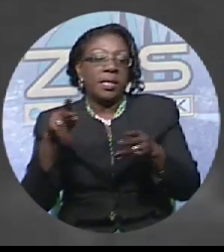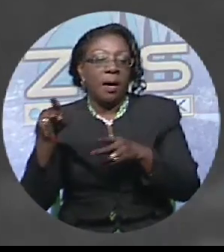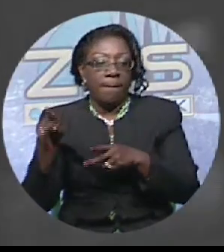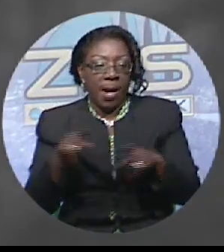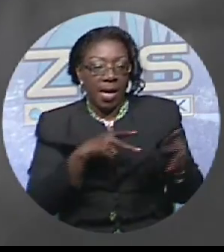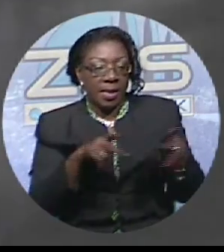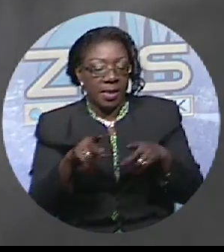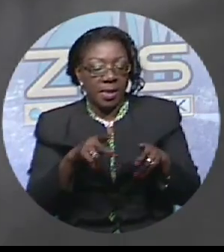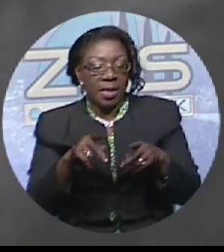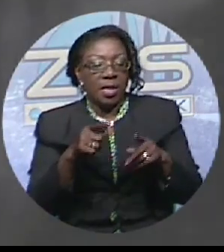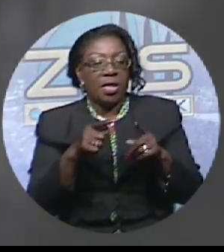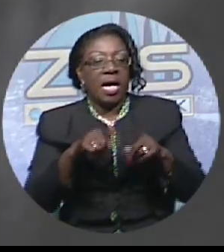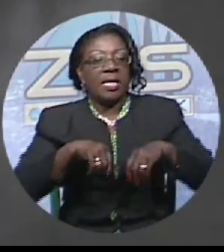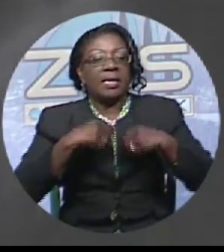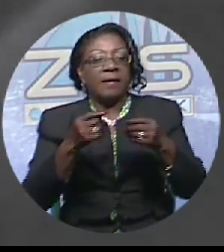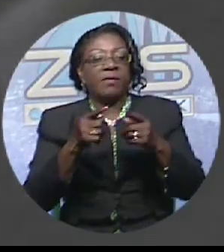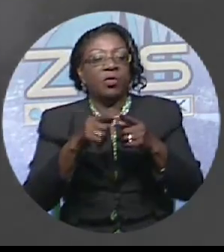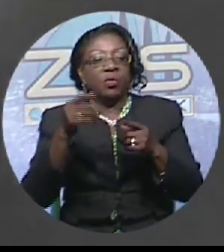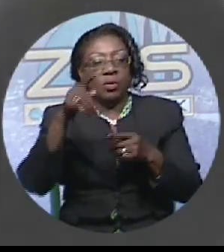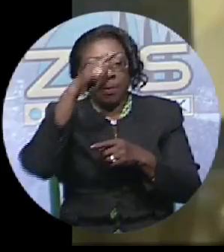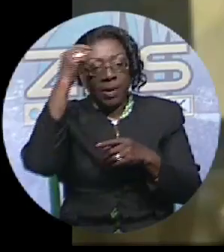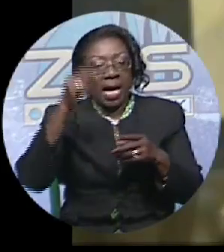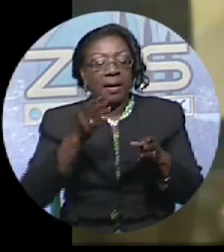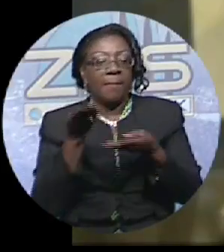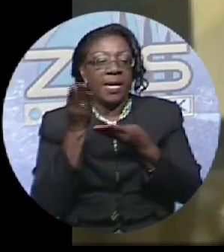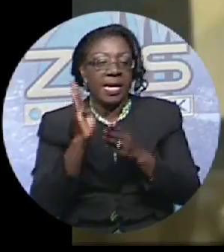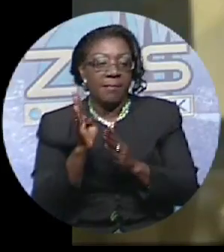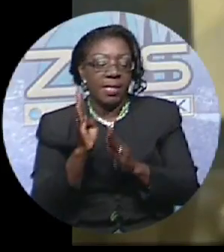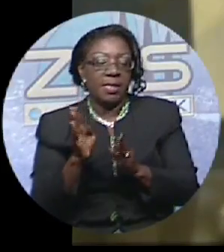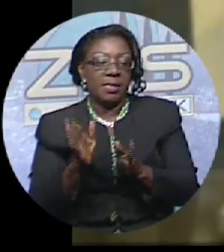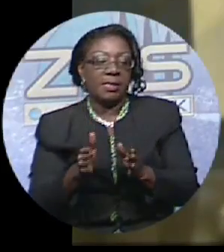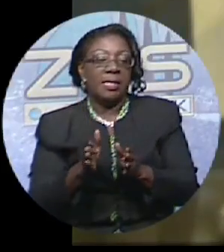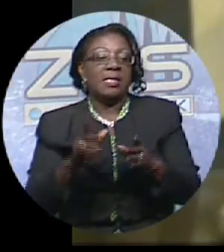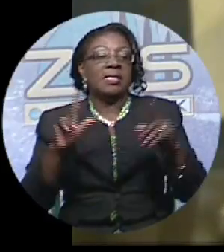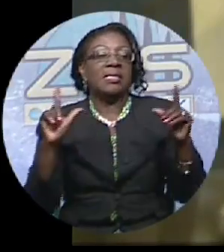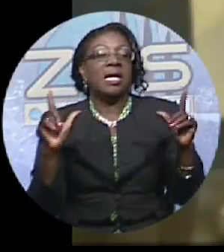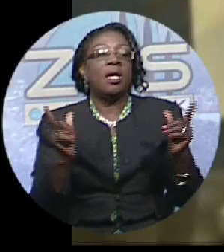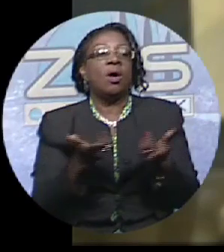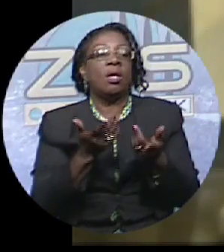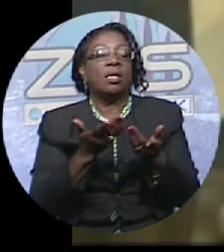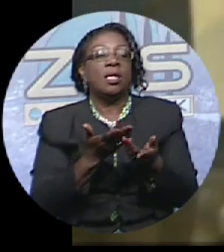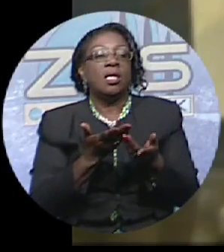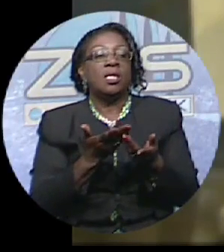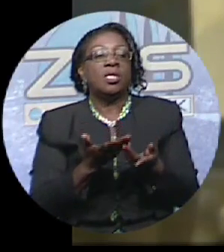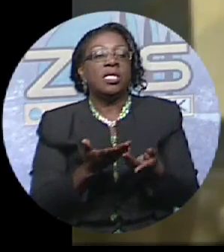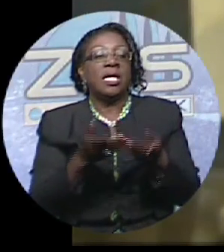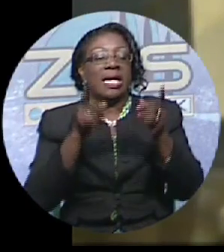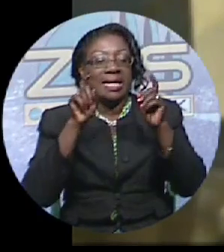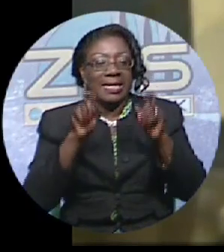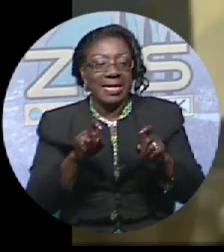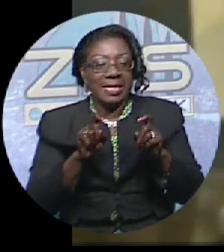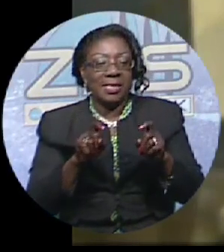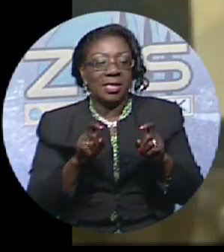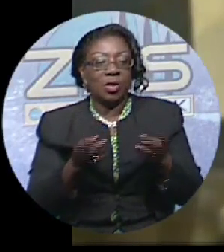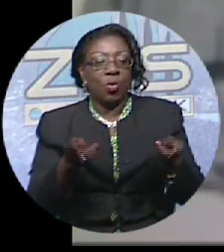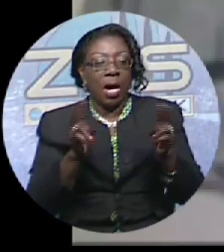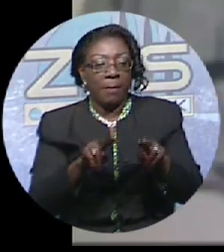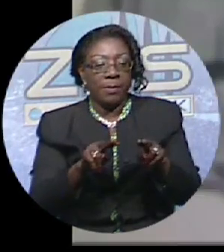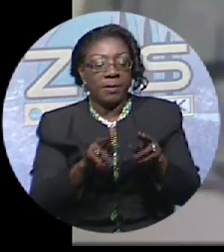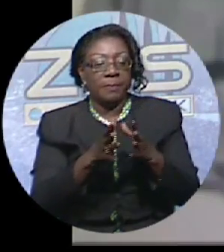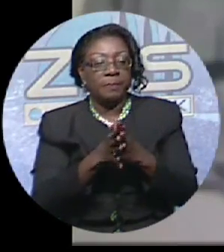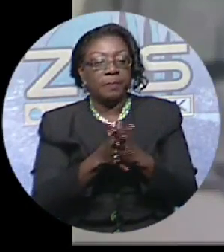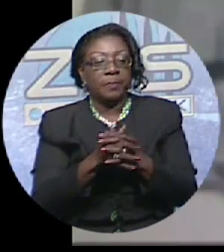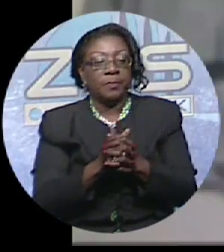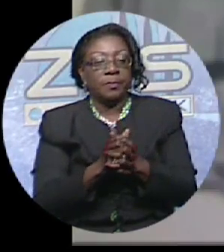a significant accomplishment for all Bahamians, there's still reluctance by some to acknowledge the historical event due to political